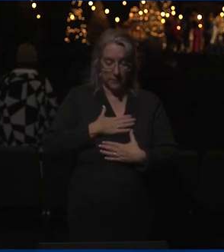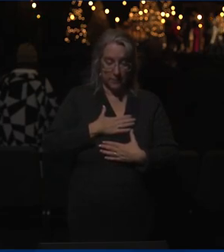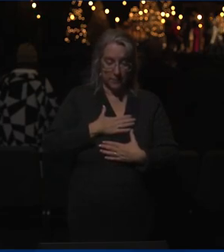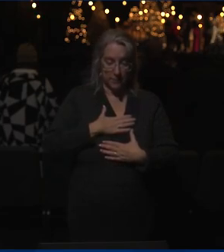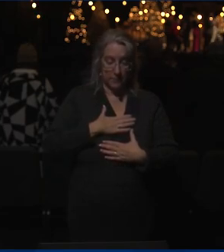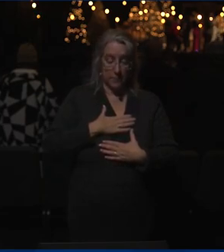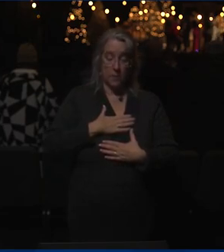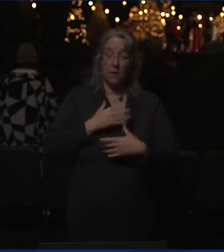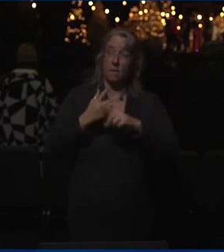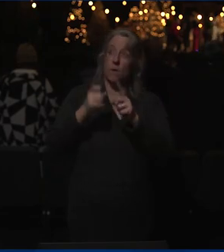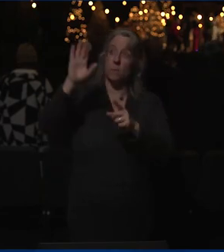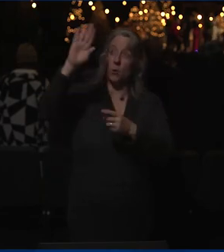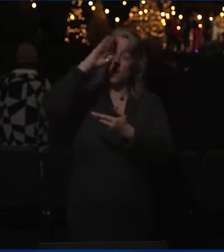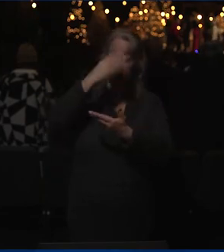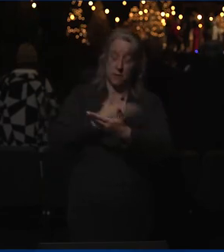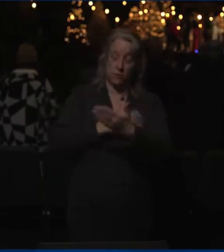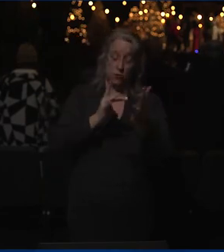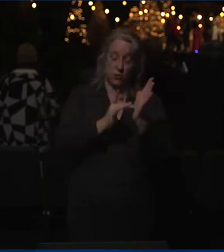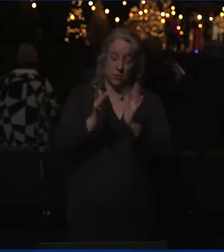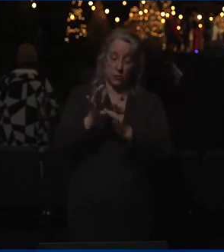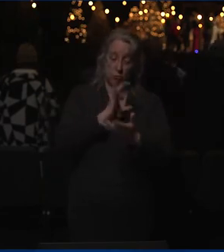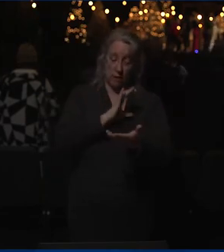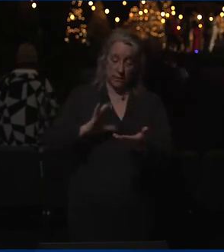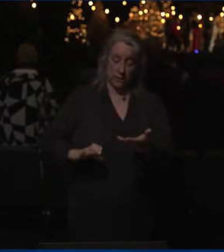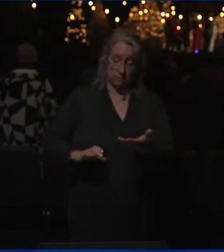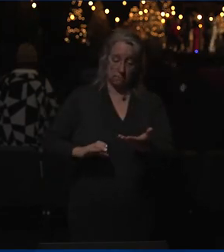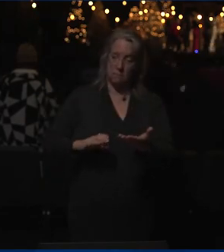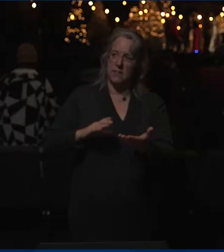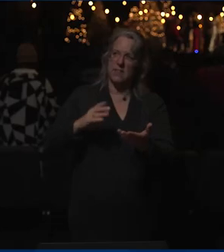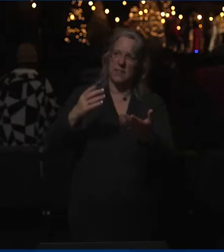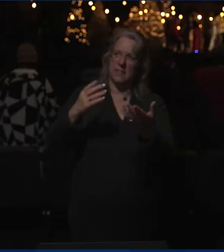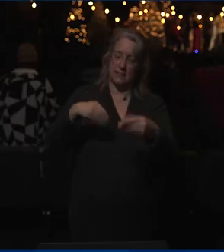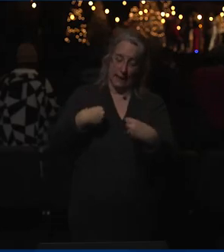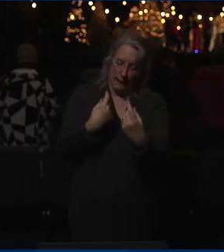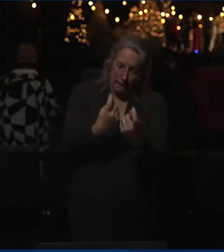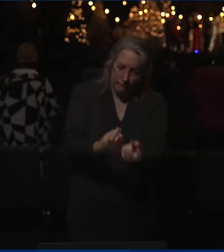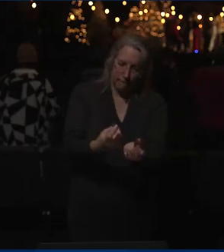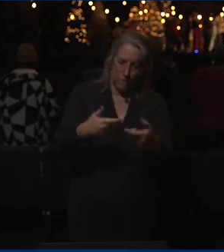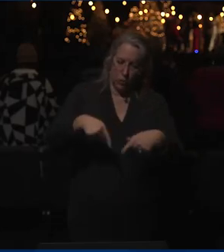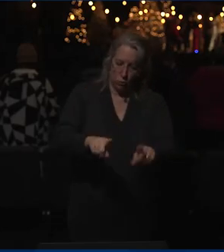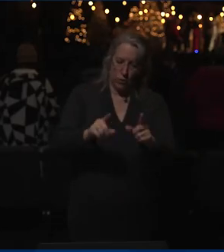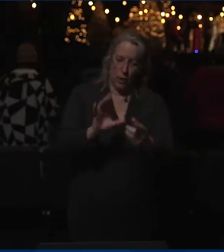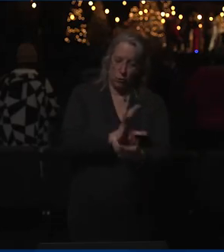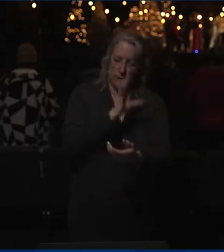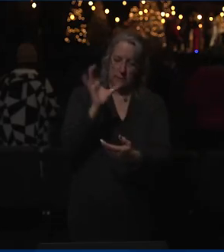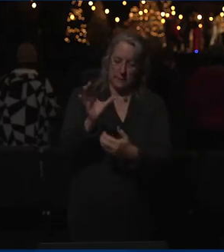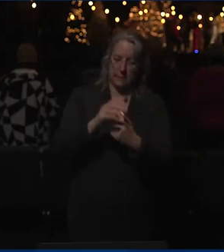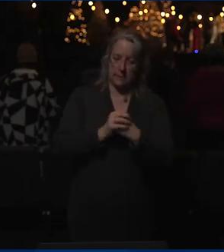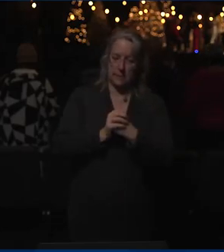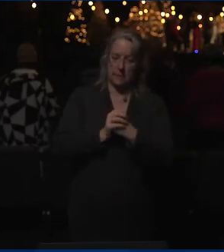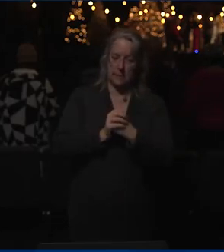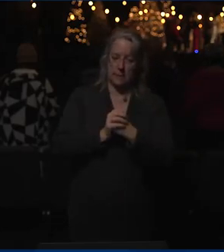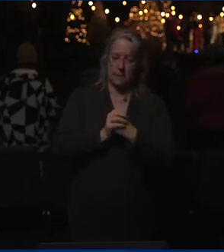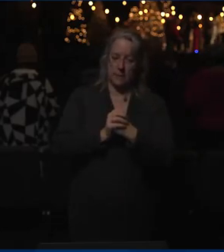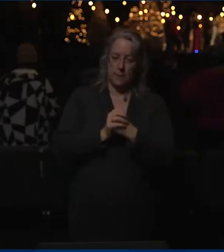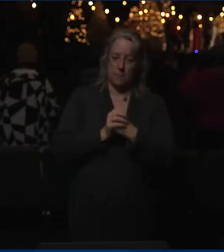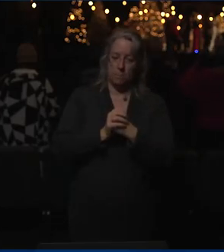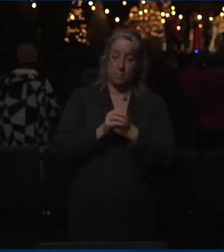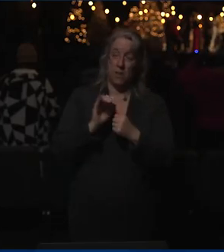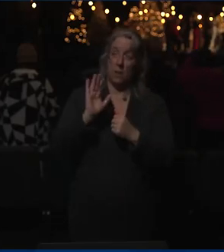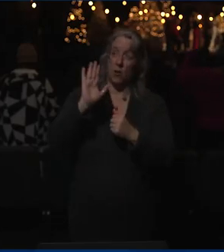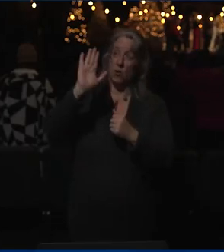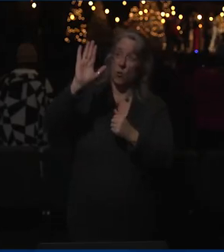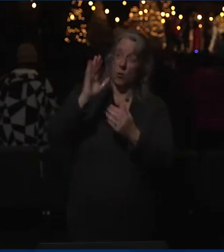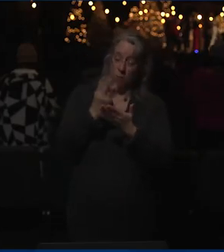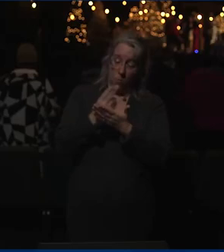of your Son, Jesus Christ, who is given to us during this Christmas season, and the comfort of your